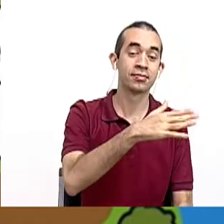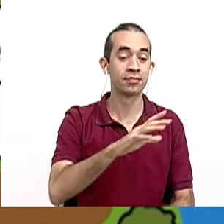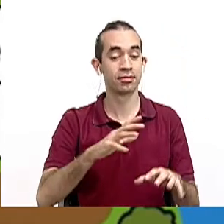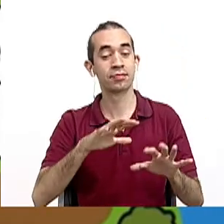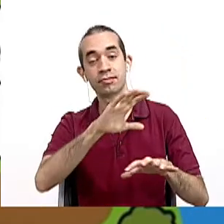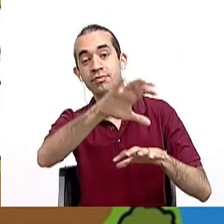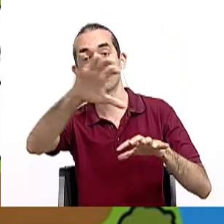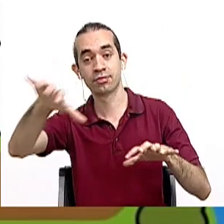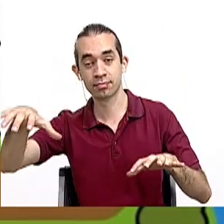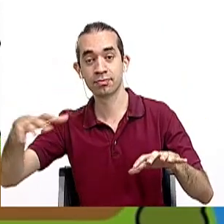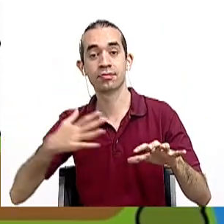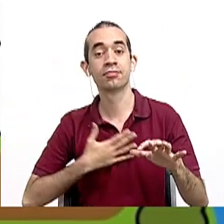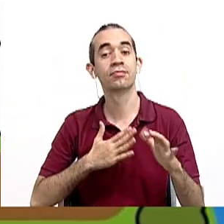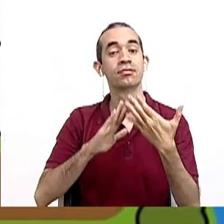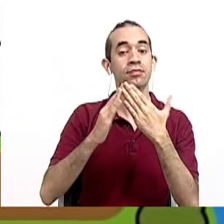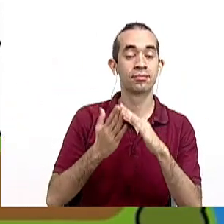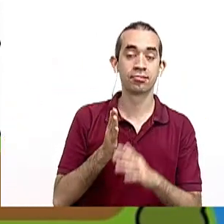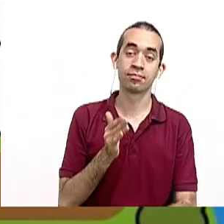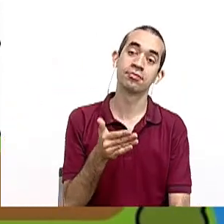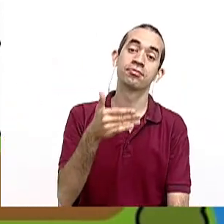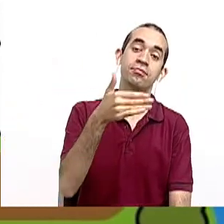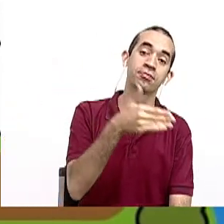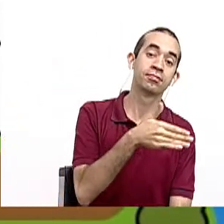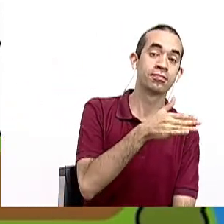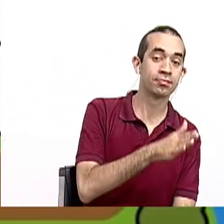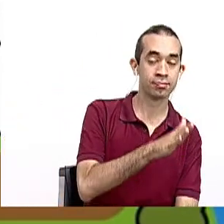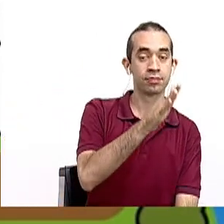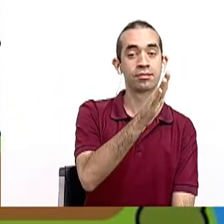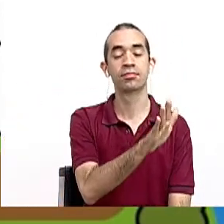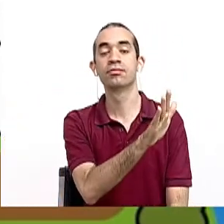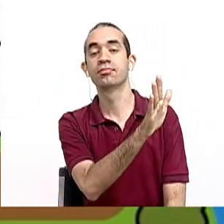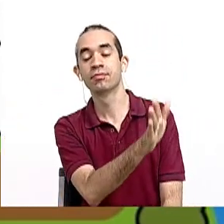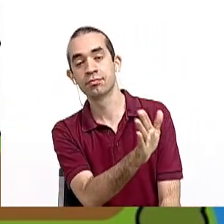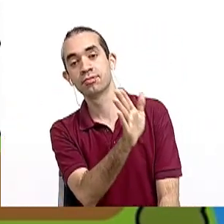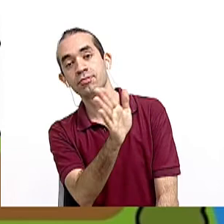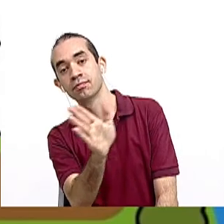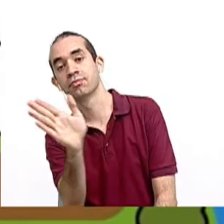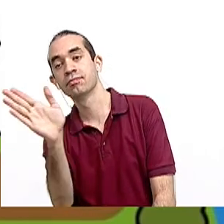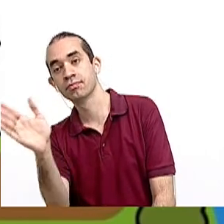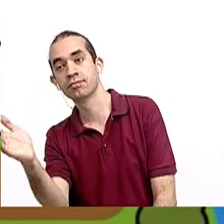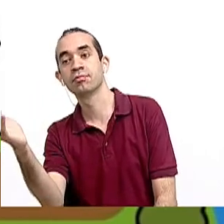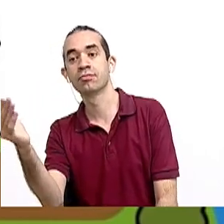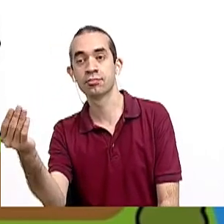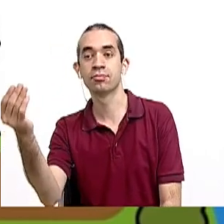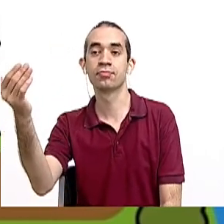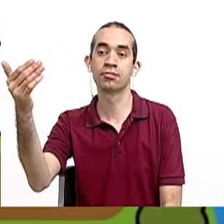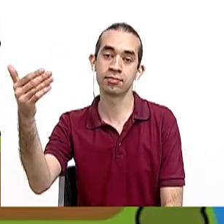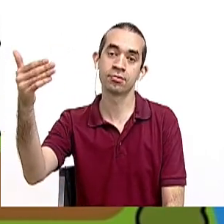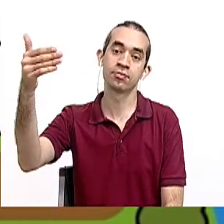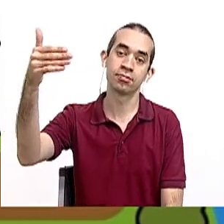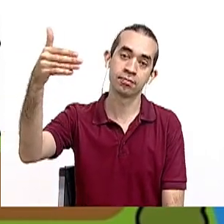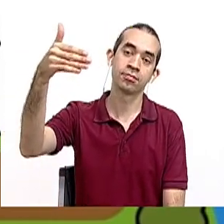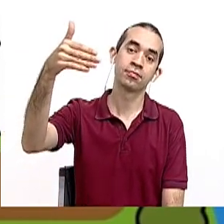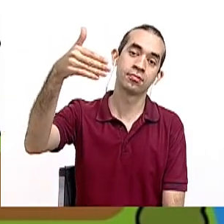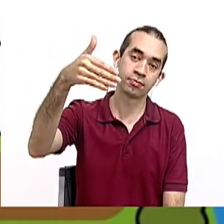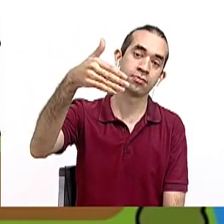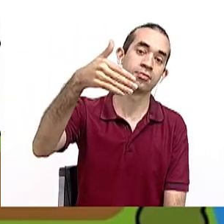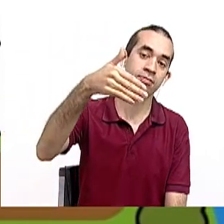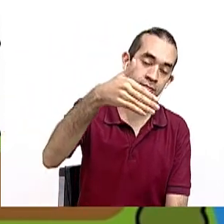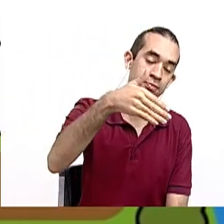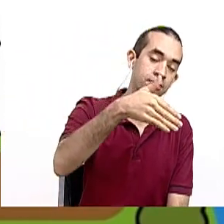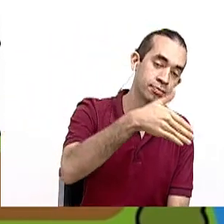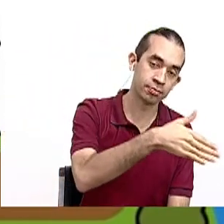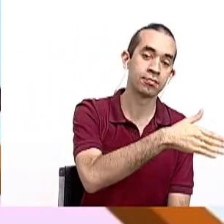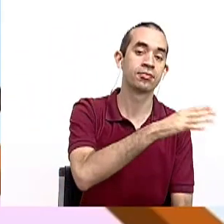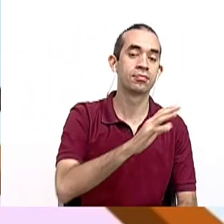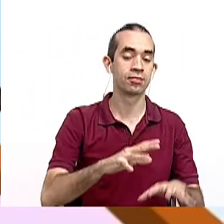past places in my town. Turn left, turn right, go straight ahead. Up the street, then back down, past